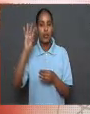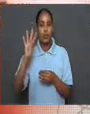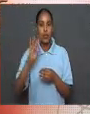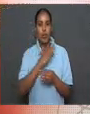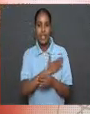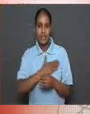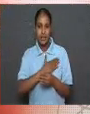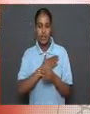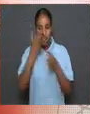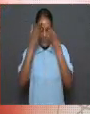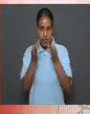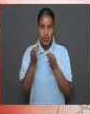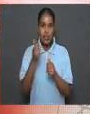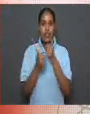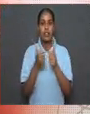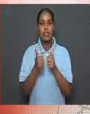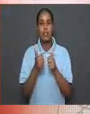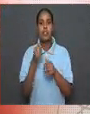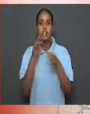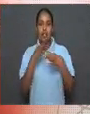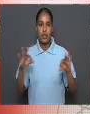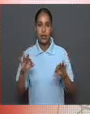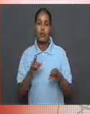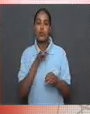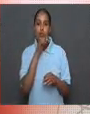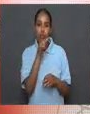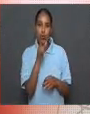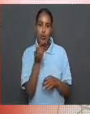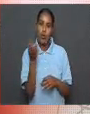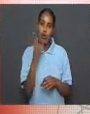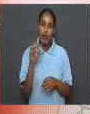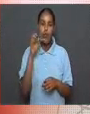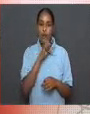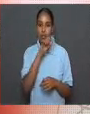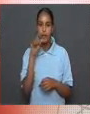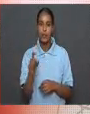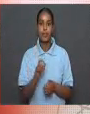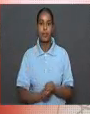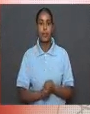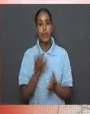Please decide whether each statement is true or false.